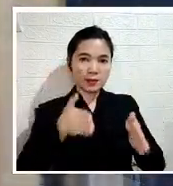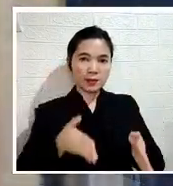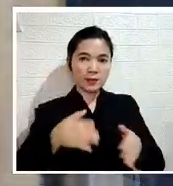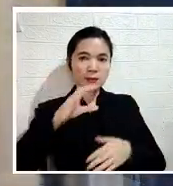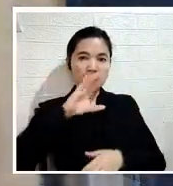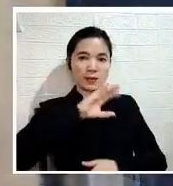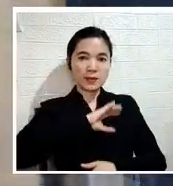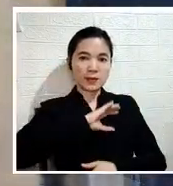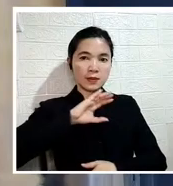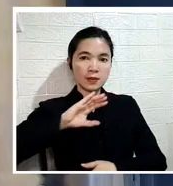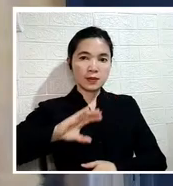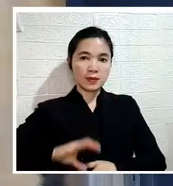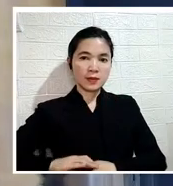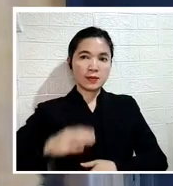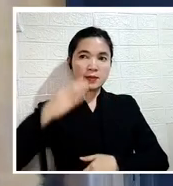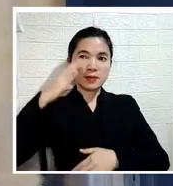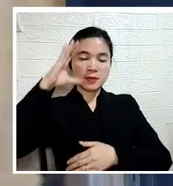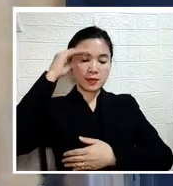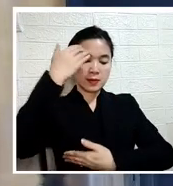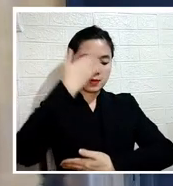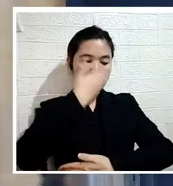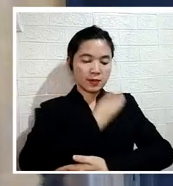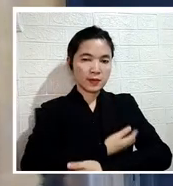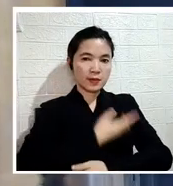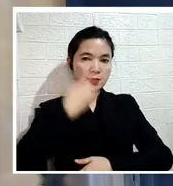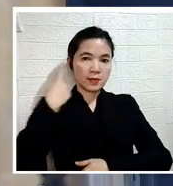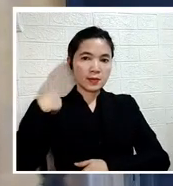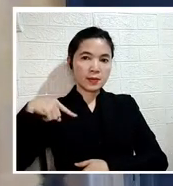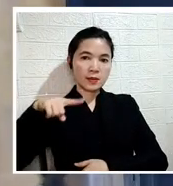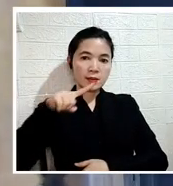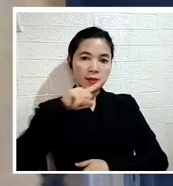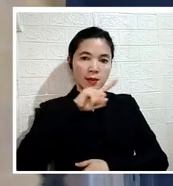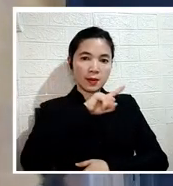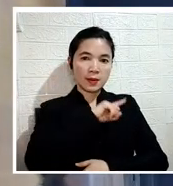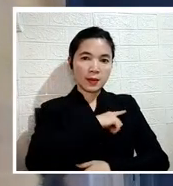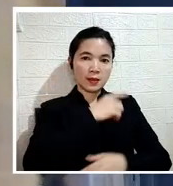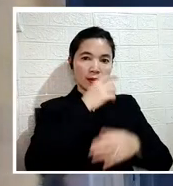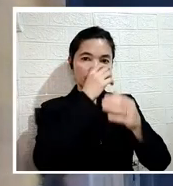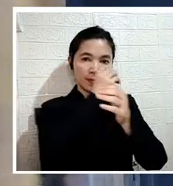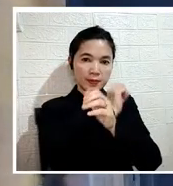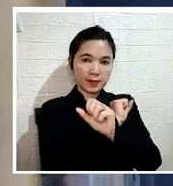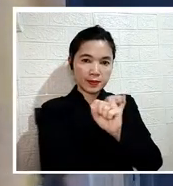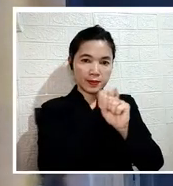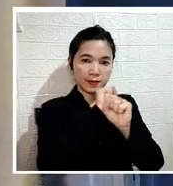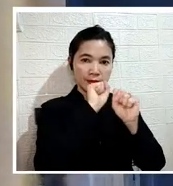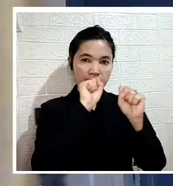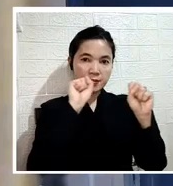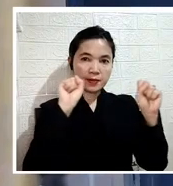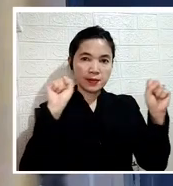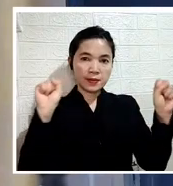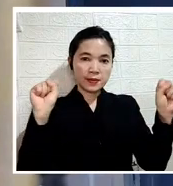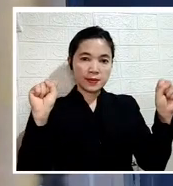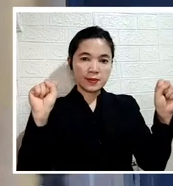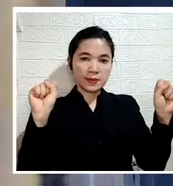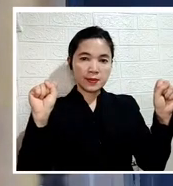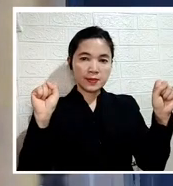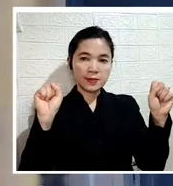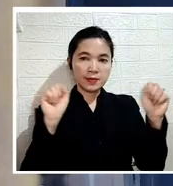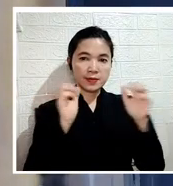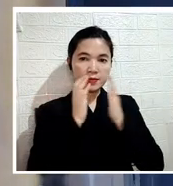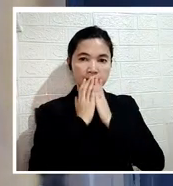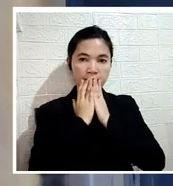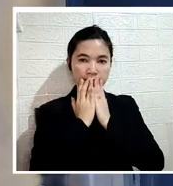maluluwas. Si Kristo nga anak mo, ugang among kagawasan.